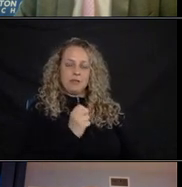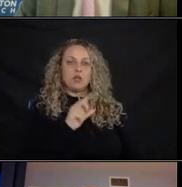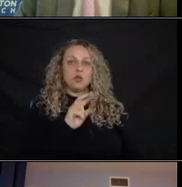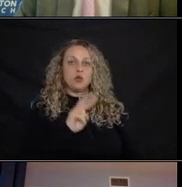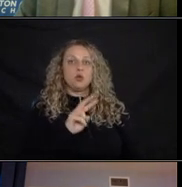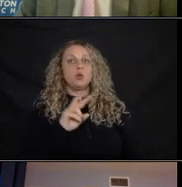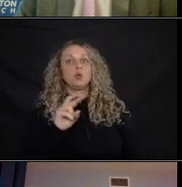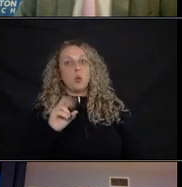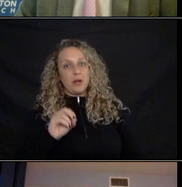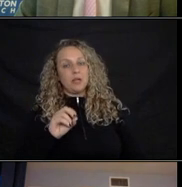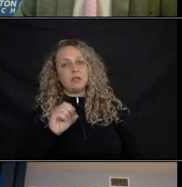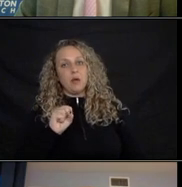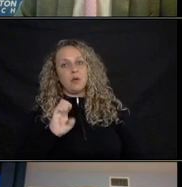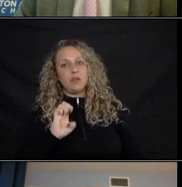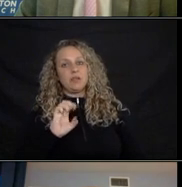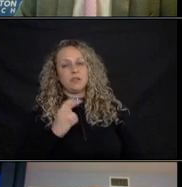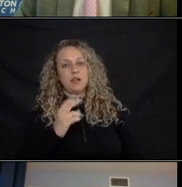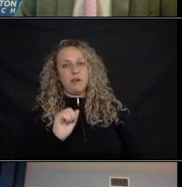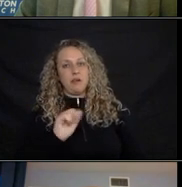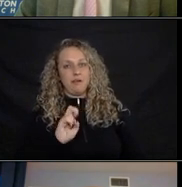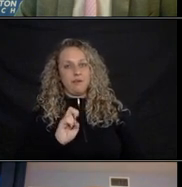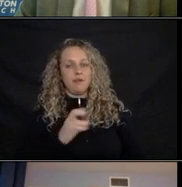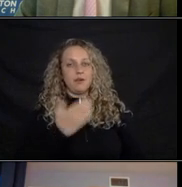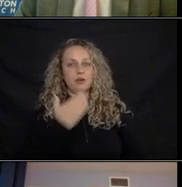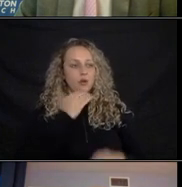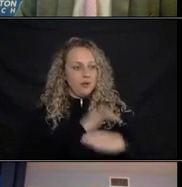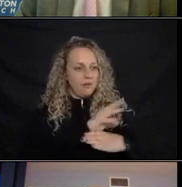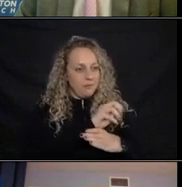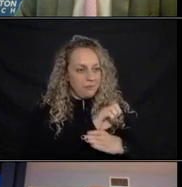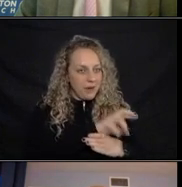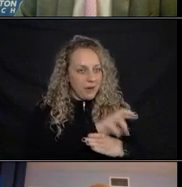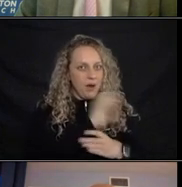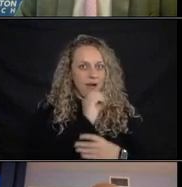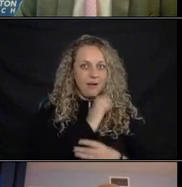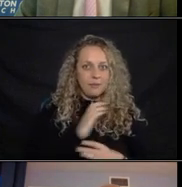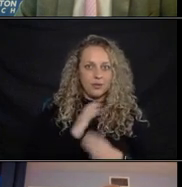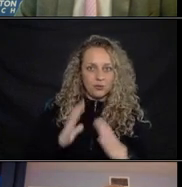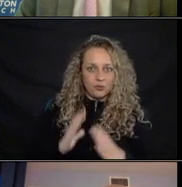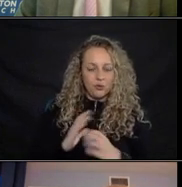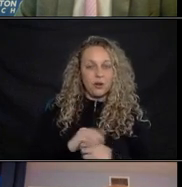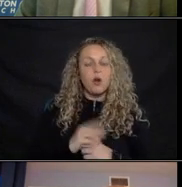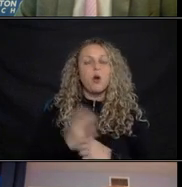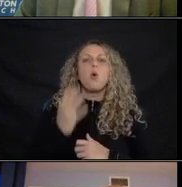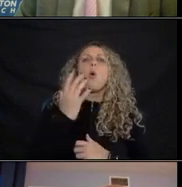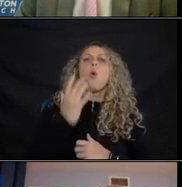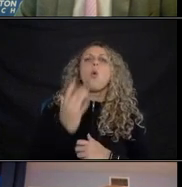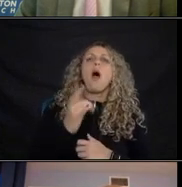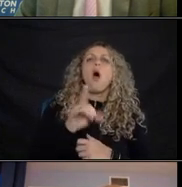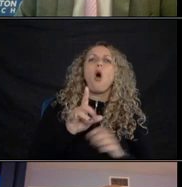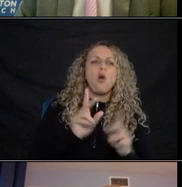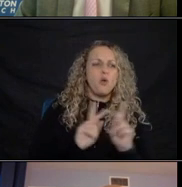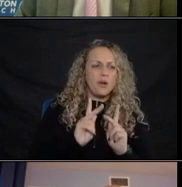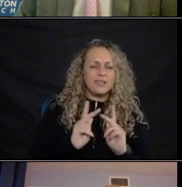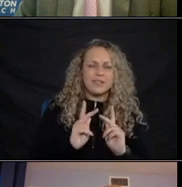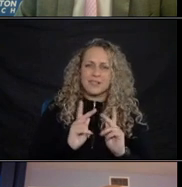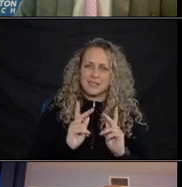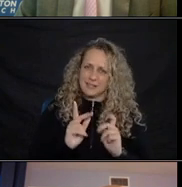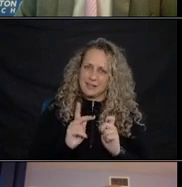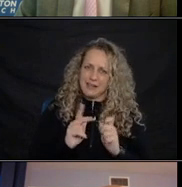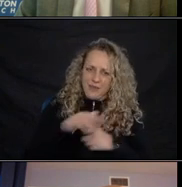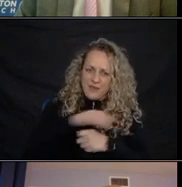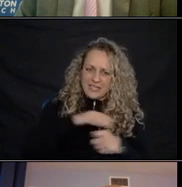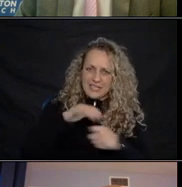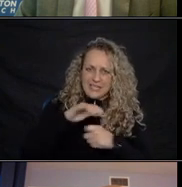Southeast 2nd Avenue. Good evening, Mayor and Commissioners. Why are the residents in the vicinity of